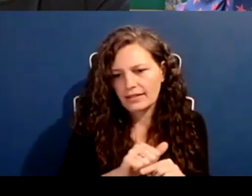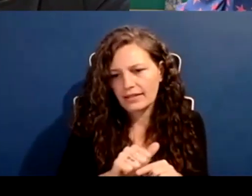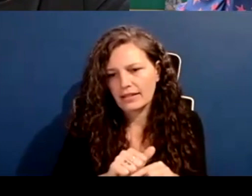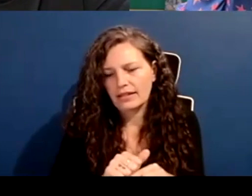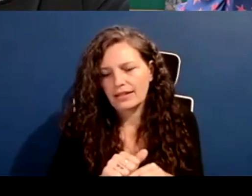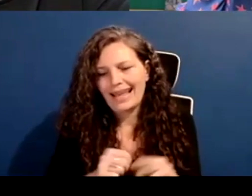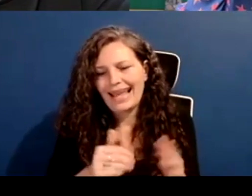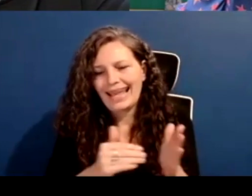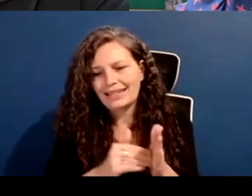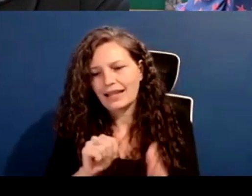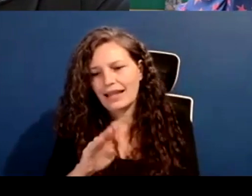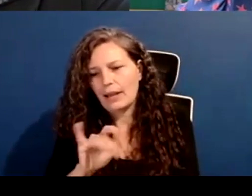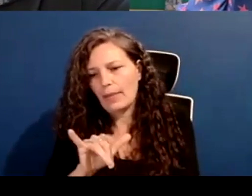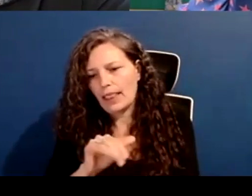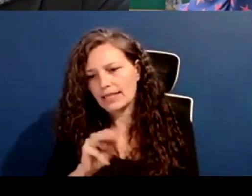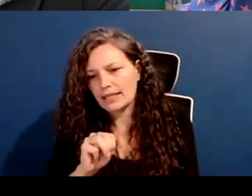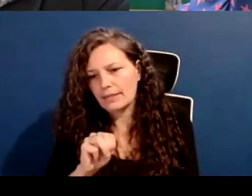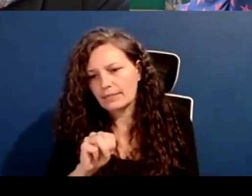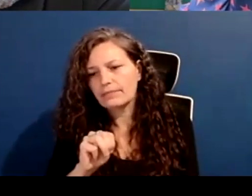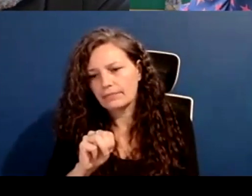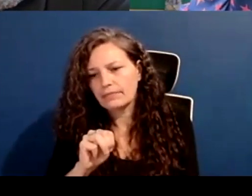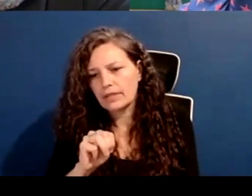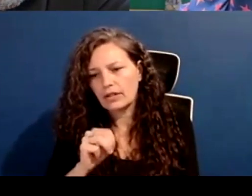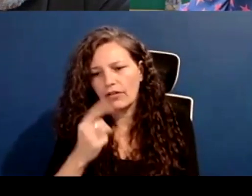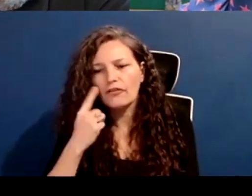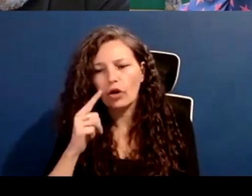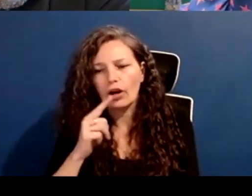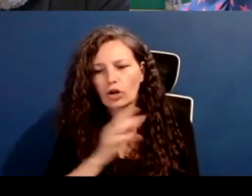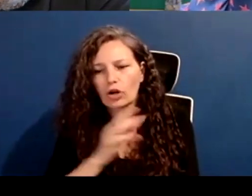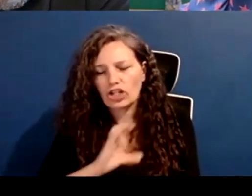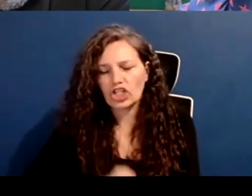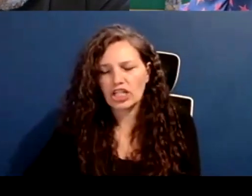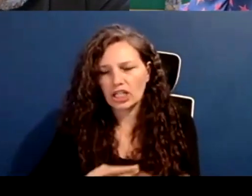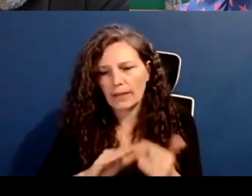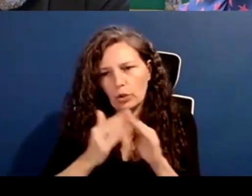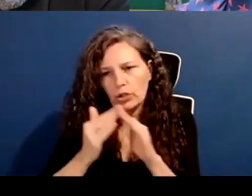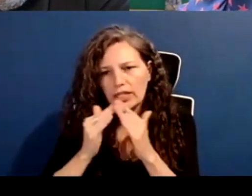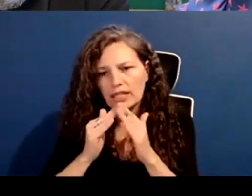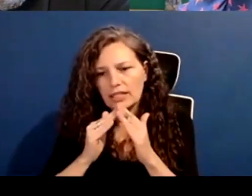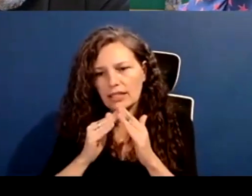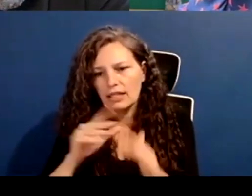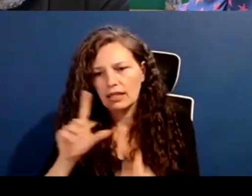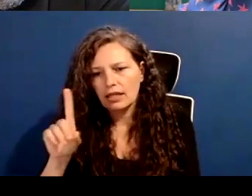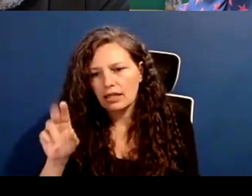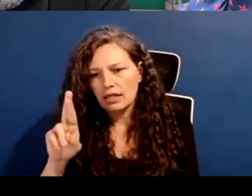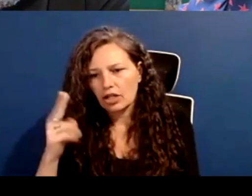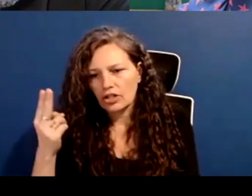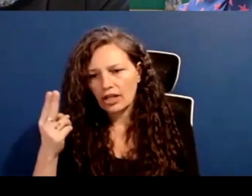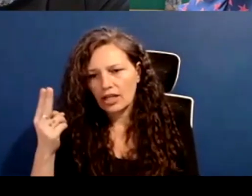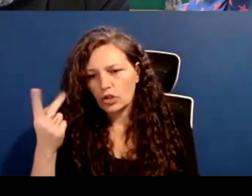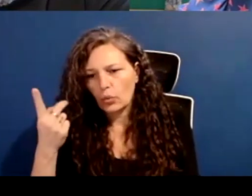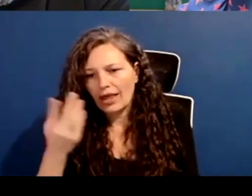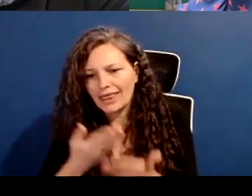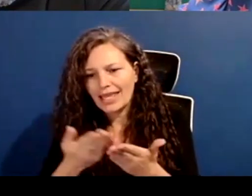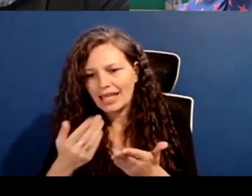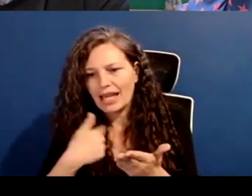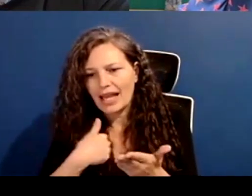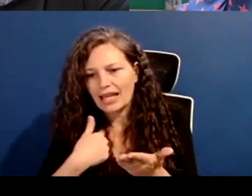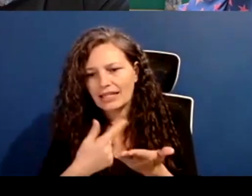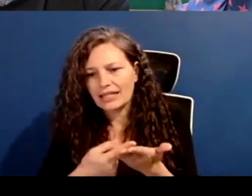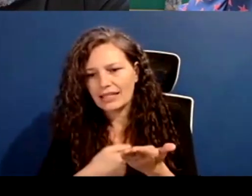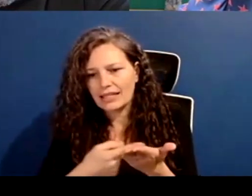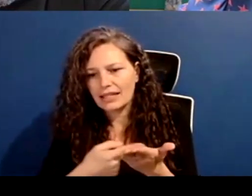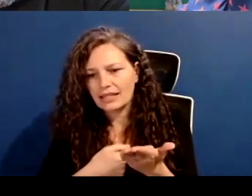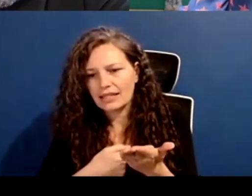Well, I'll just quickly say one of the things that I talk about in my last book is that I believe